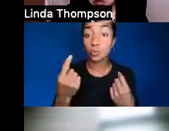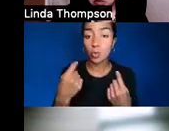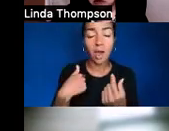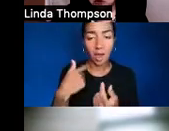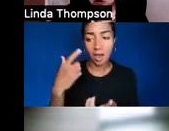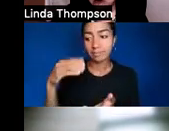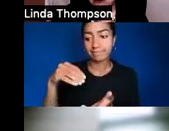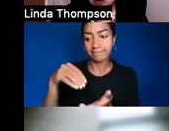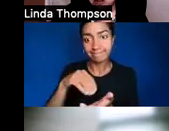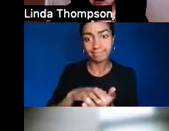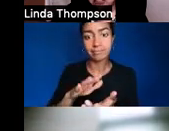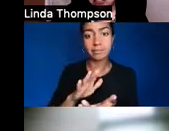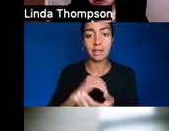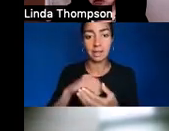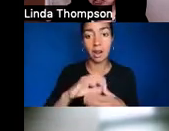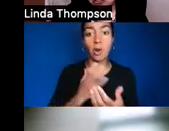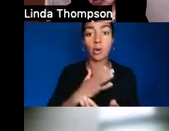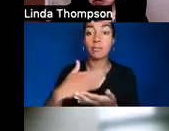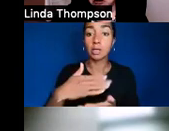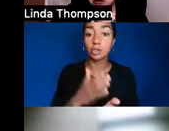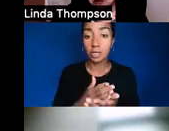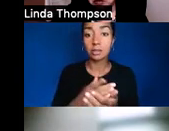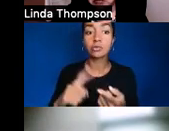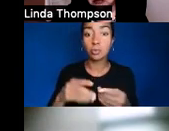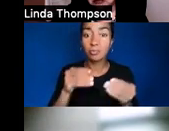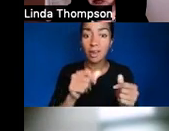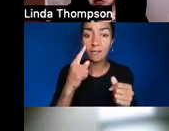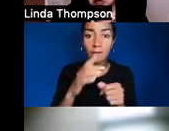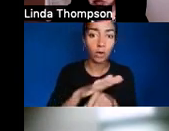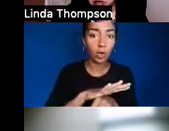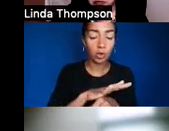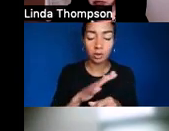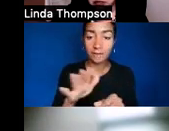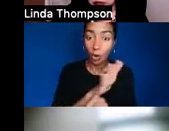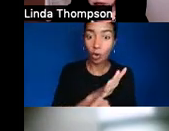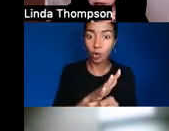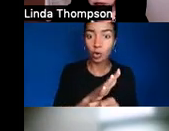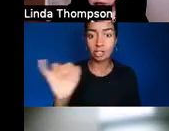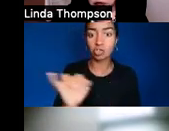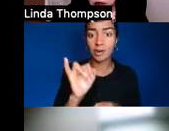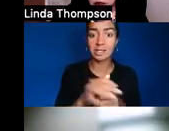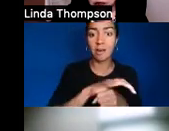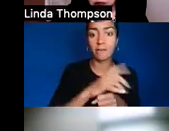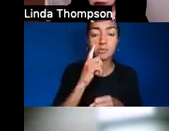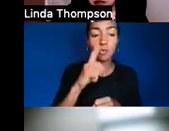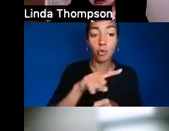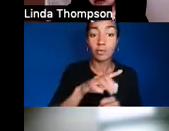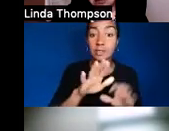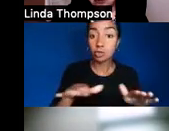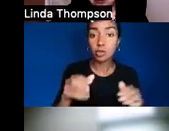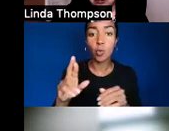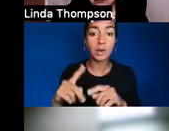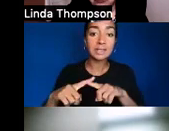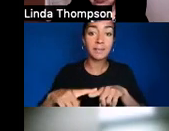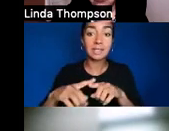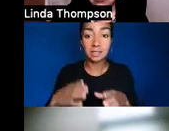to pay for full coverage for their children or dependents. And the 3 different